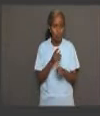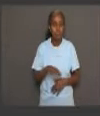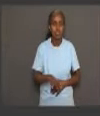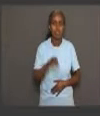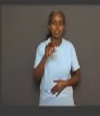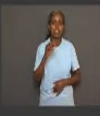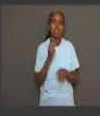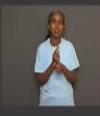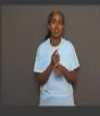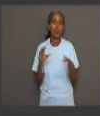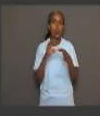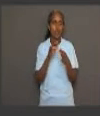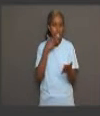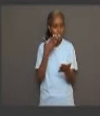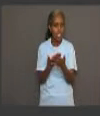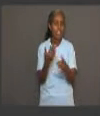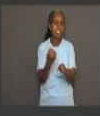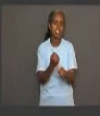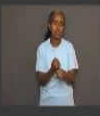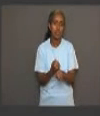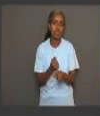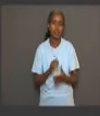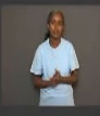coordinates. Excellent work!